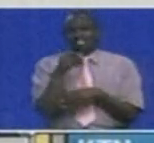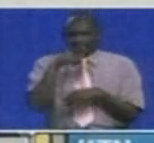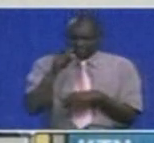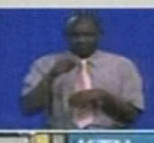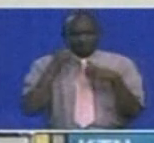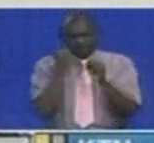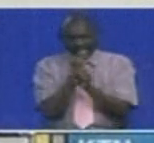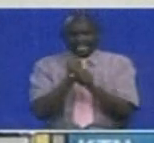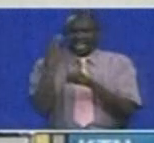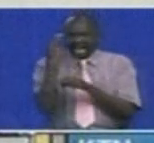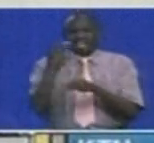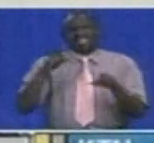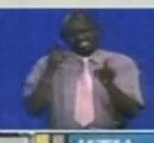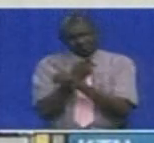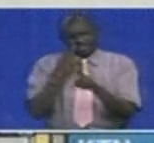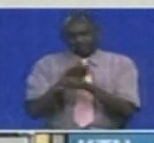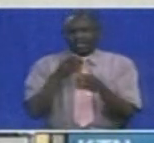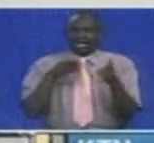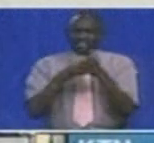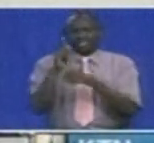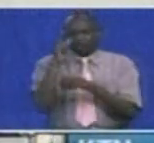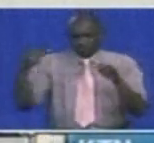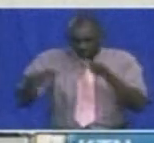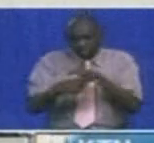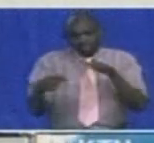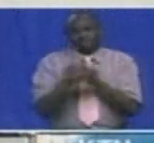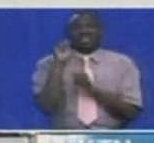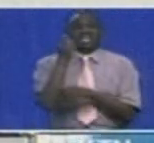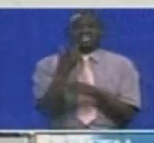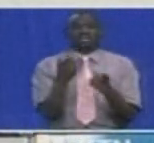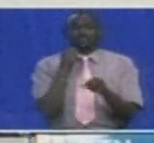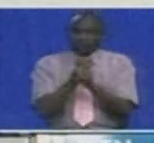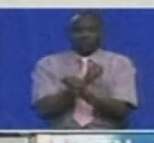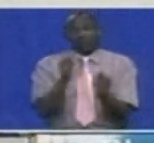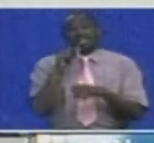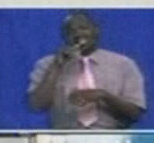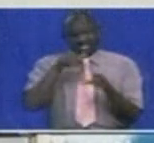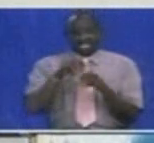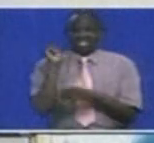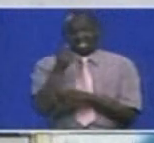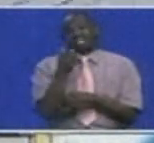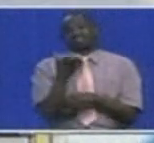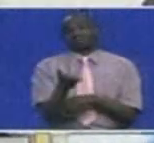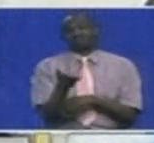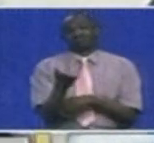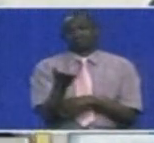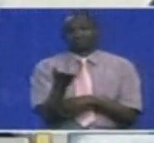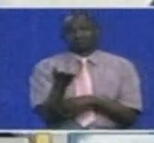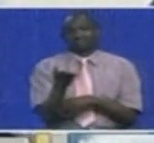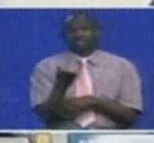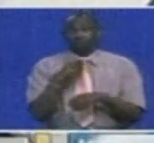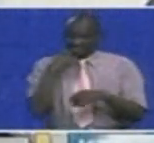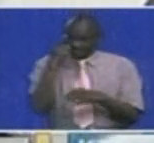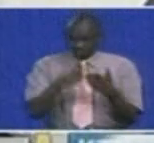arms to increase and the criminal elements to operate freely in our country. Tumesema